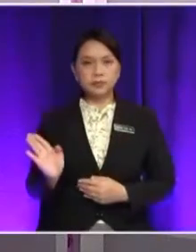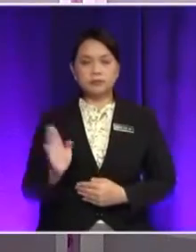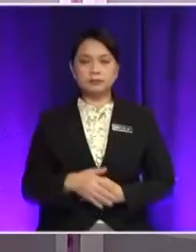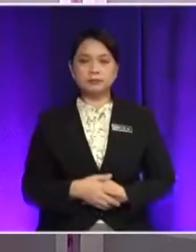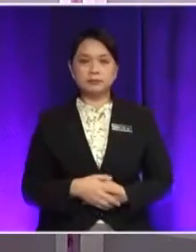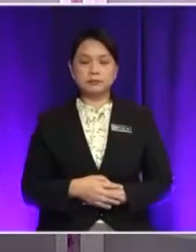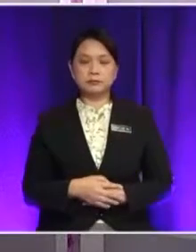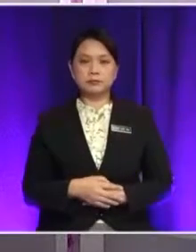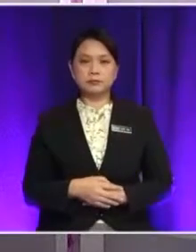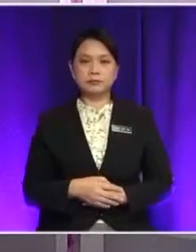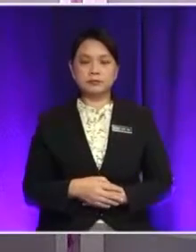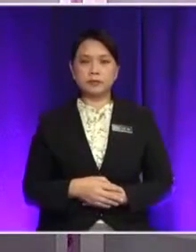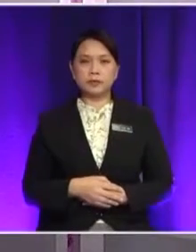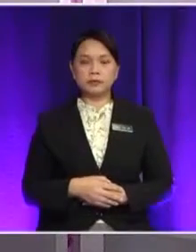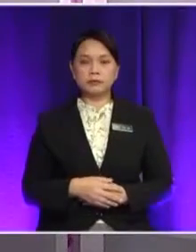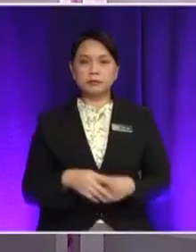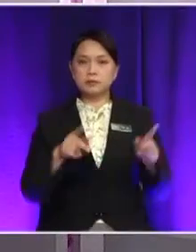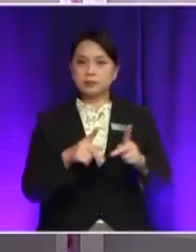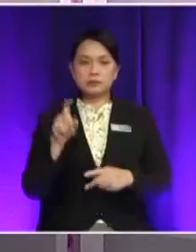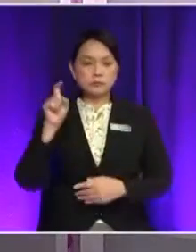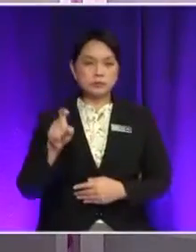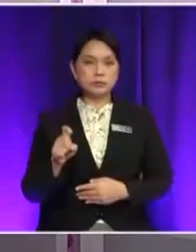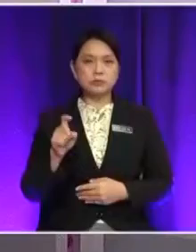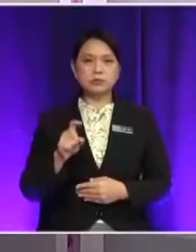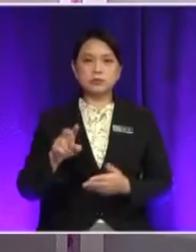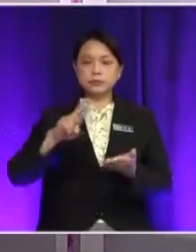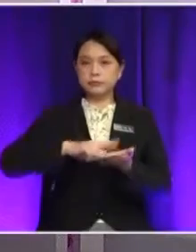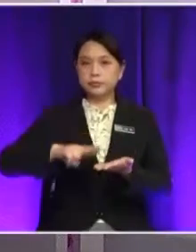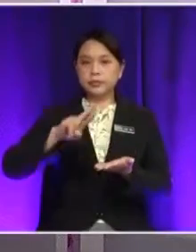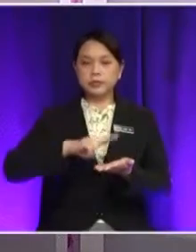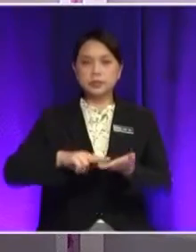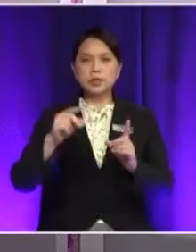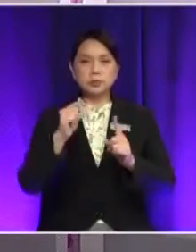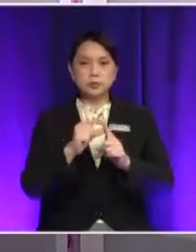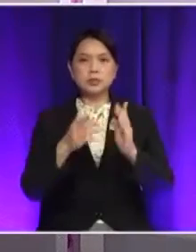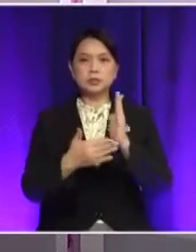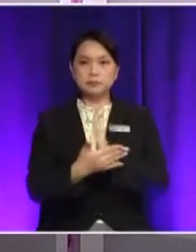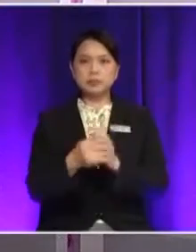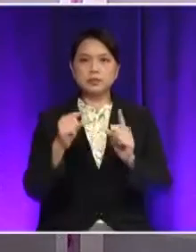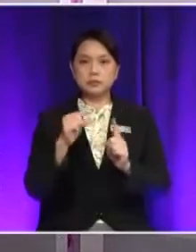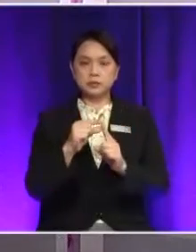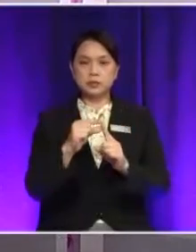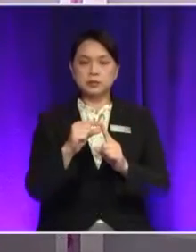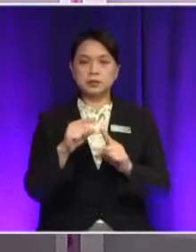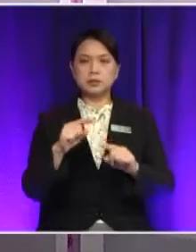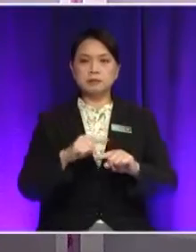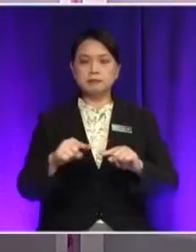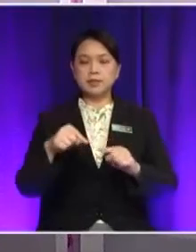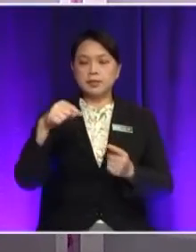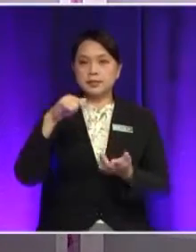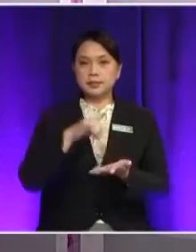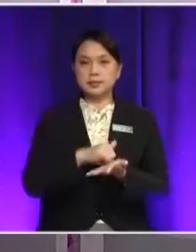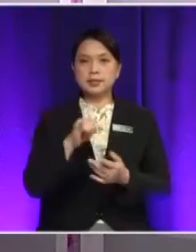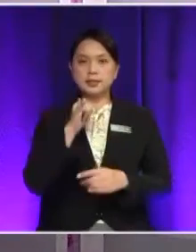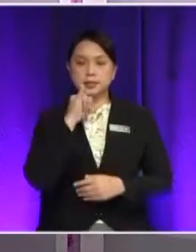frankly speaking, Yep. students out there, they need to really read thoroughly, word by word. But of course, this is quite a difficult theme here,